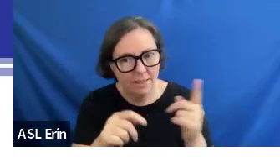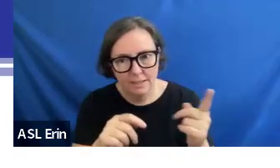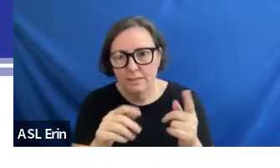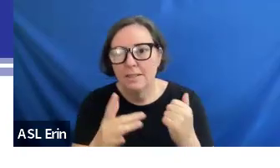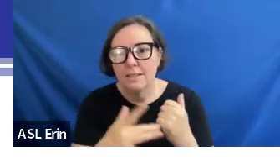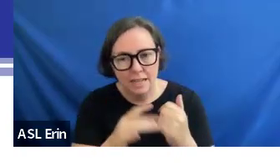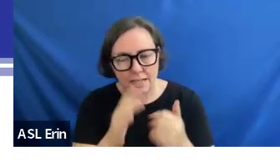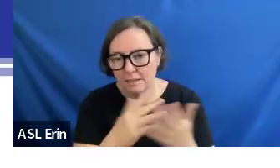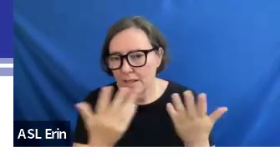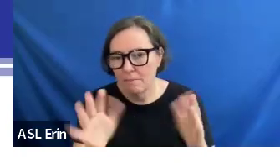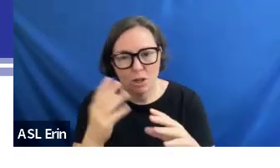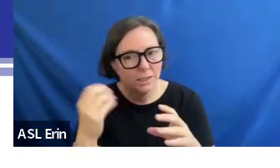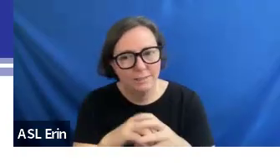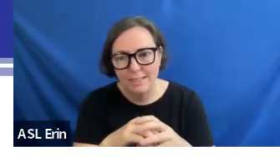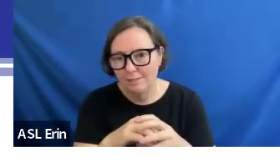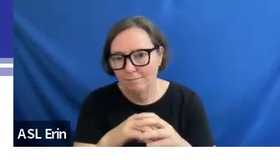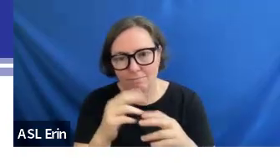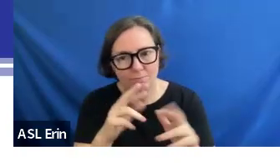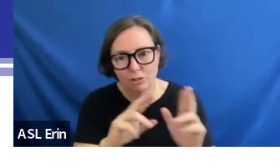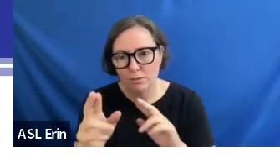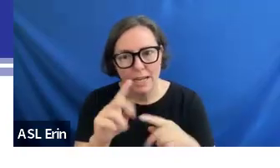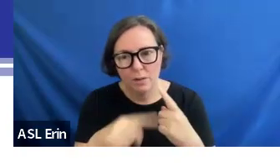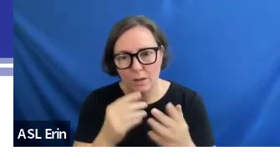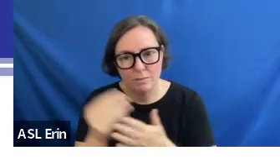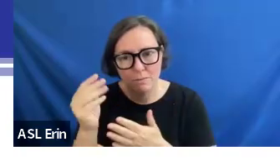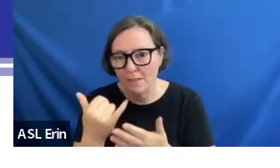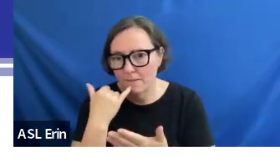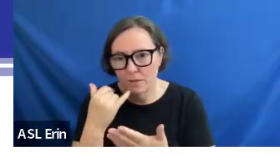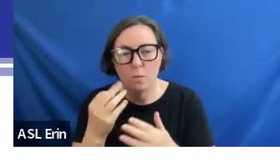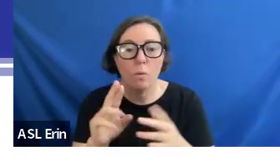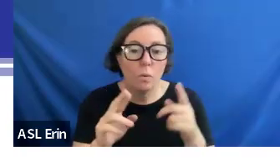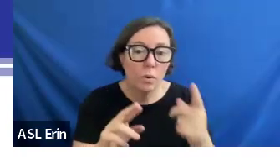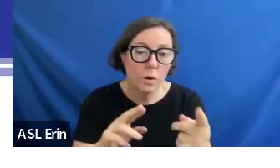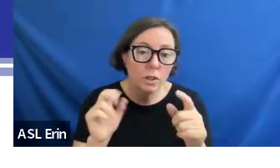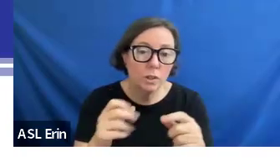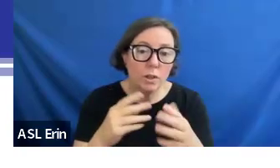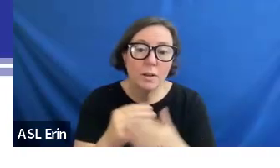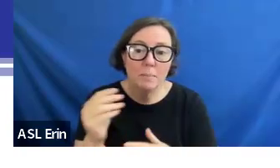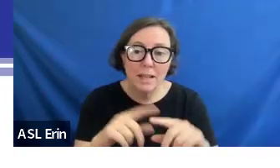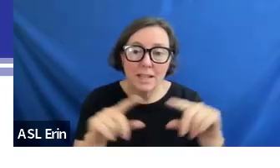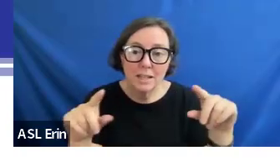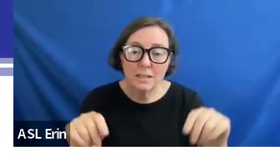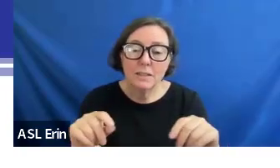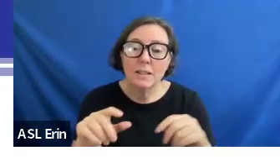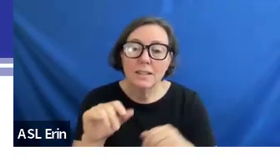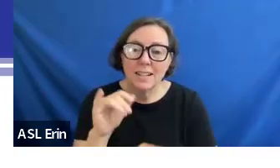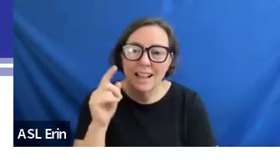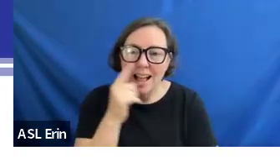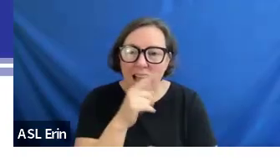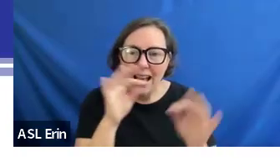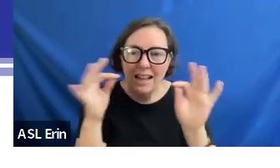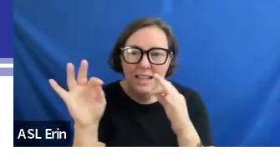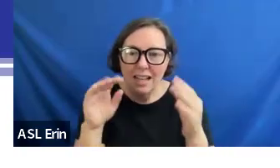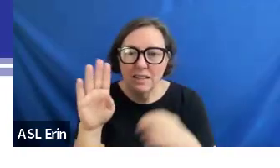it, some already pre-built in. Or I have a picture on this page of an eye gaze bar that can be added to a